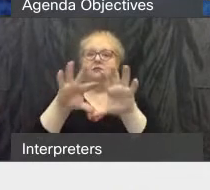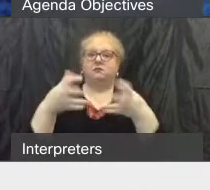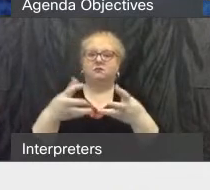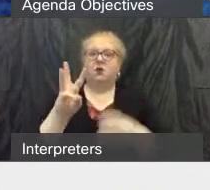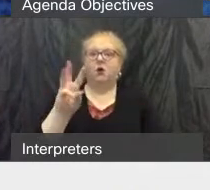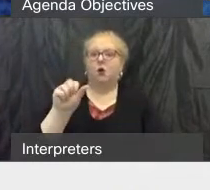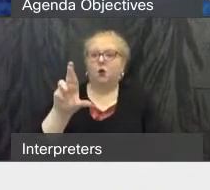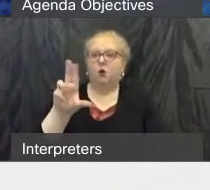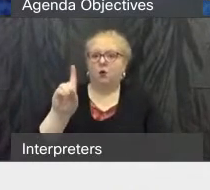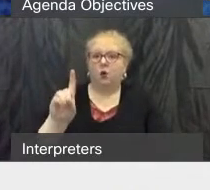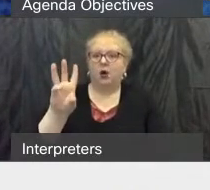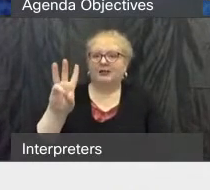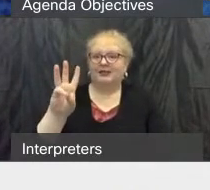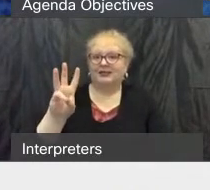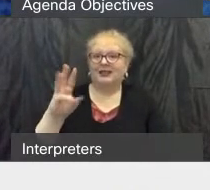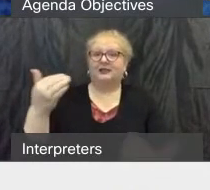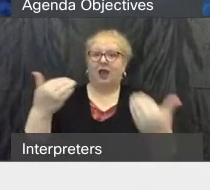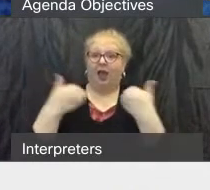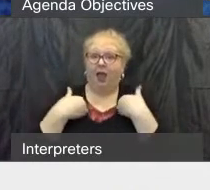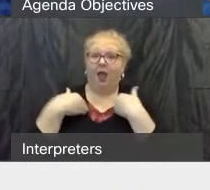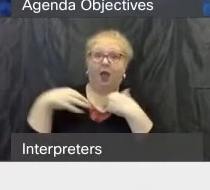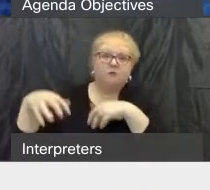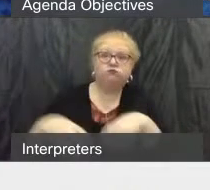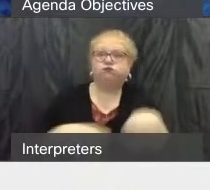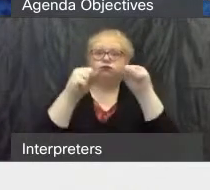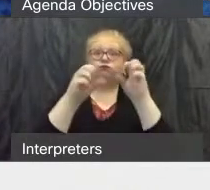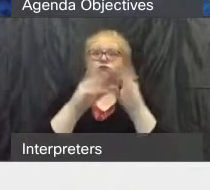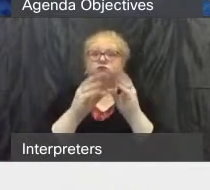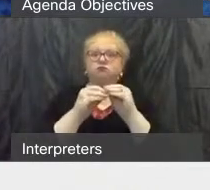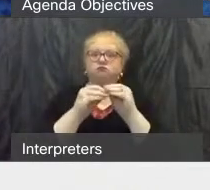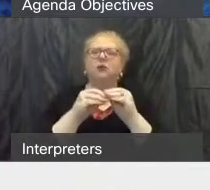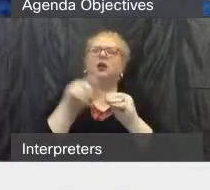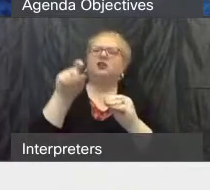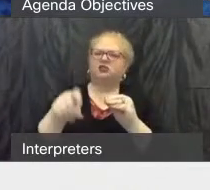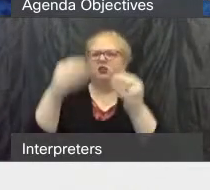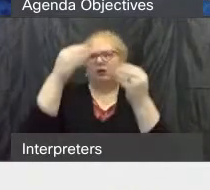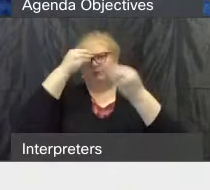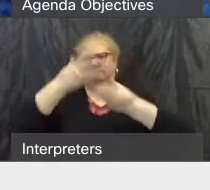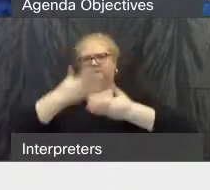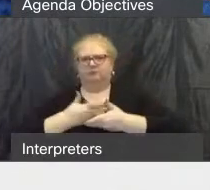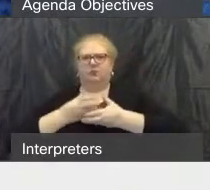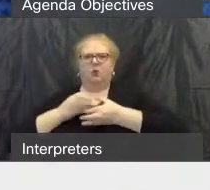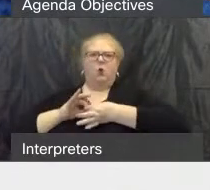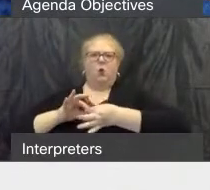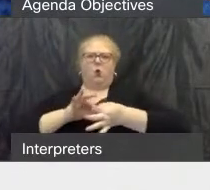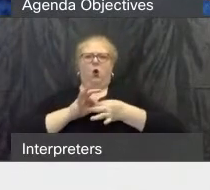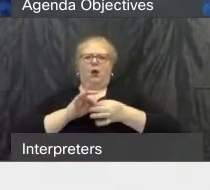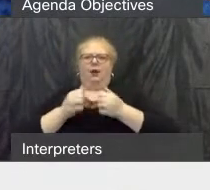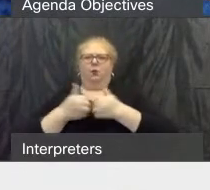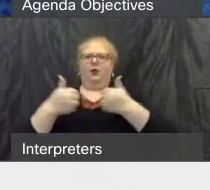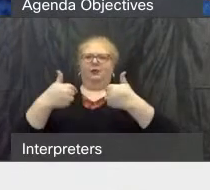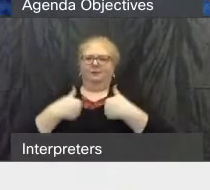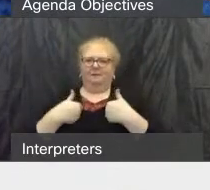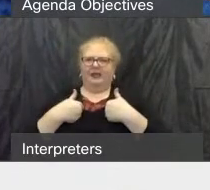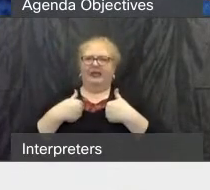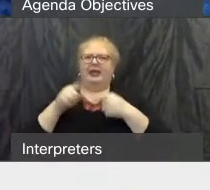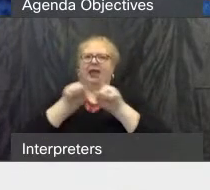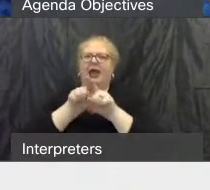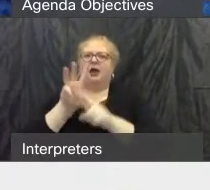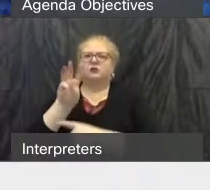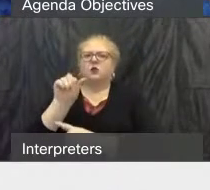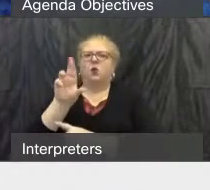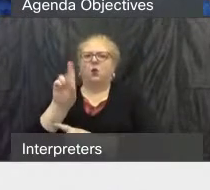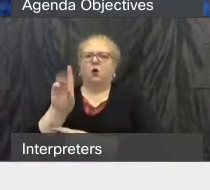meeting I should be notified about that meeting, if not the meeting coordinated with me. So that was the purpose of it. So if that needs to be tweaked,